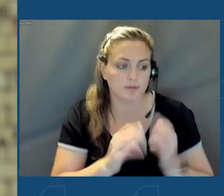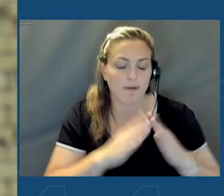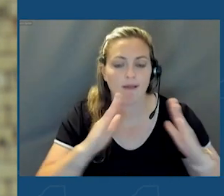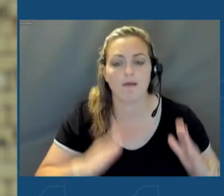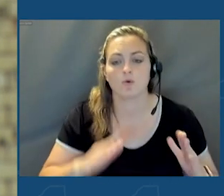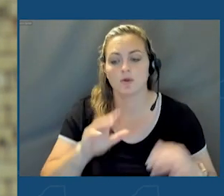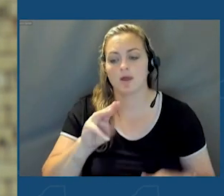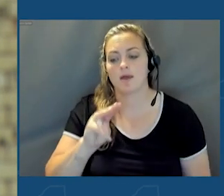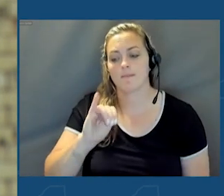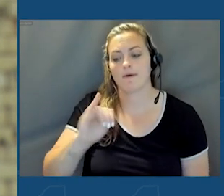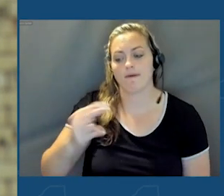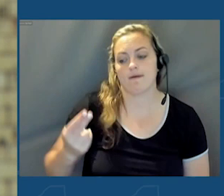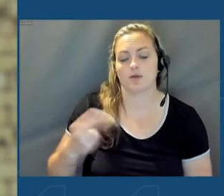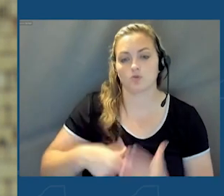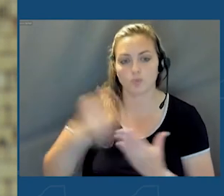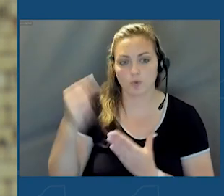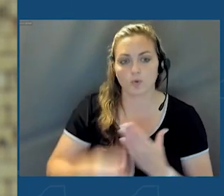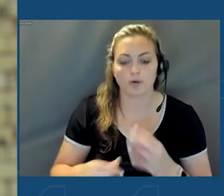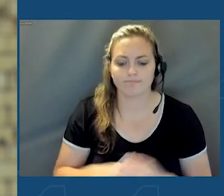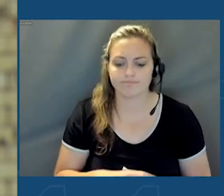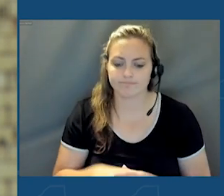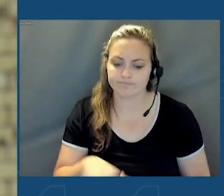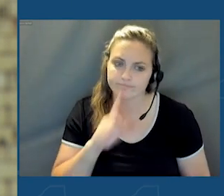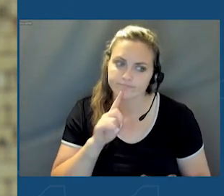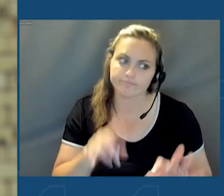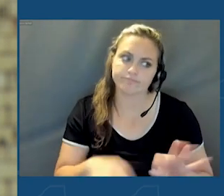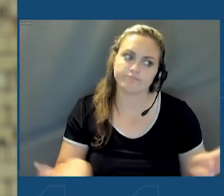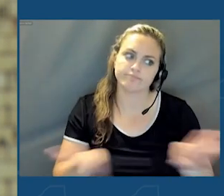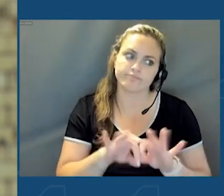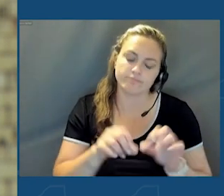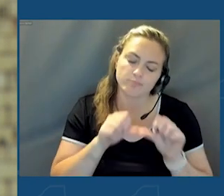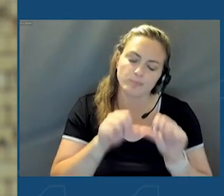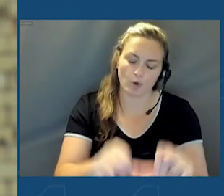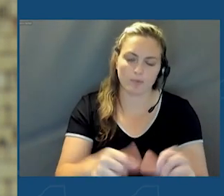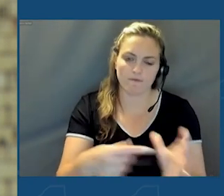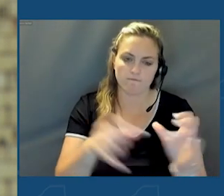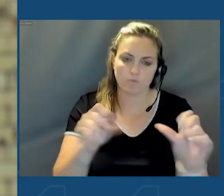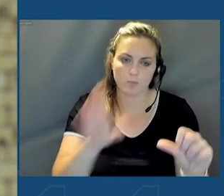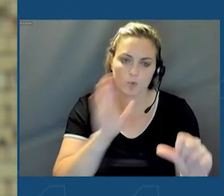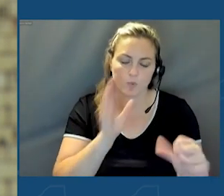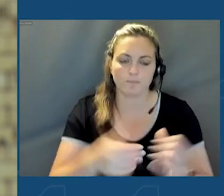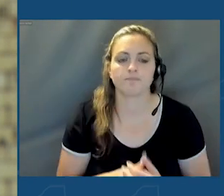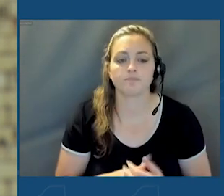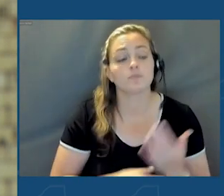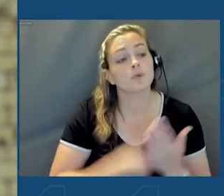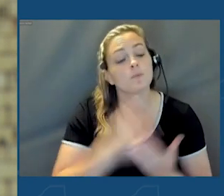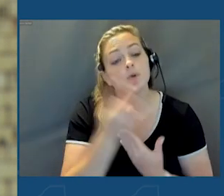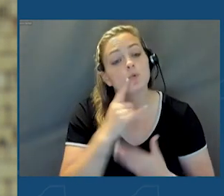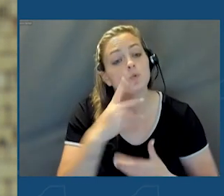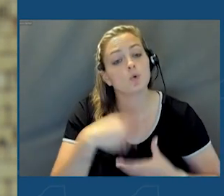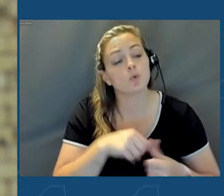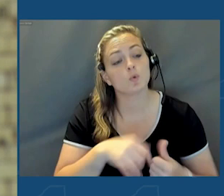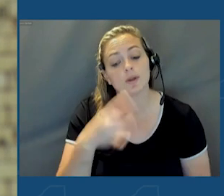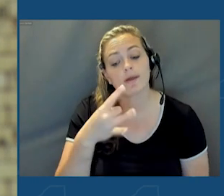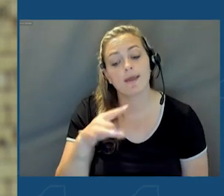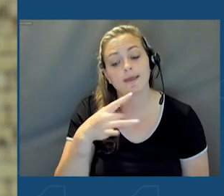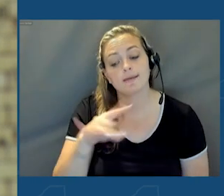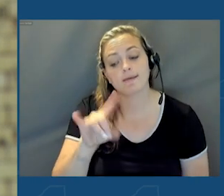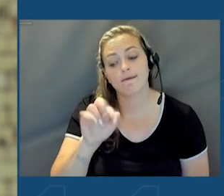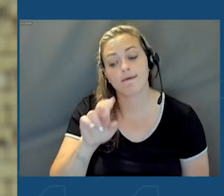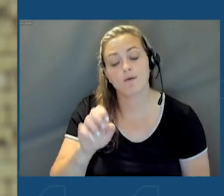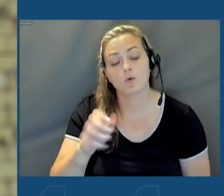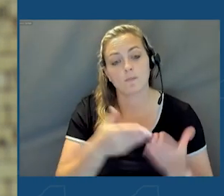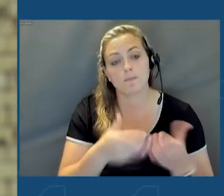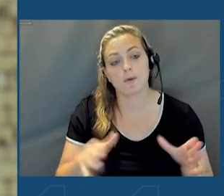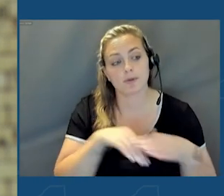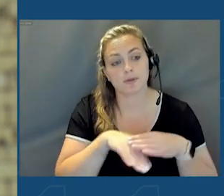MIH program, and they are deeply and permanently affordable. Those projects also include 18 acres of publicly